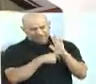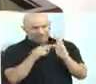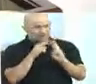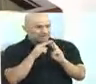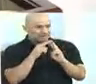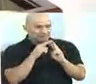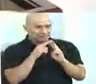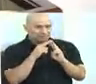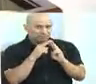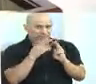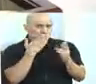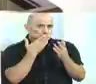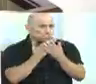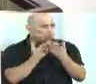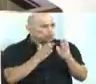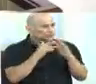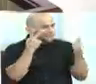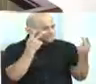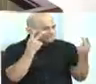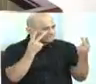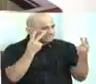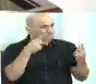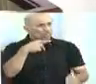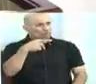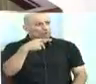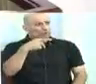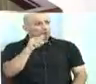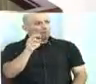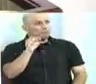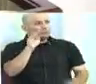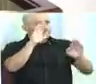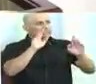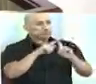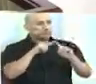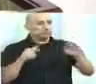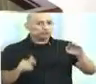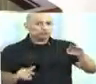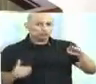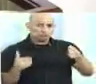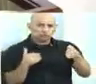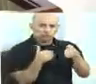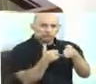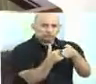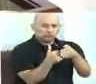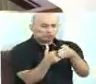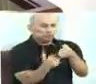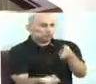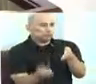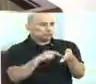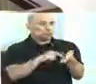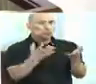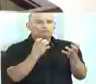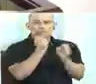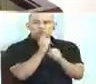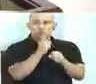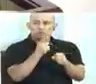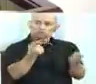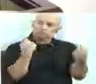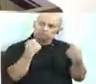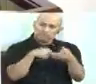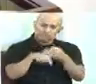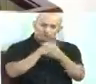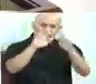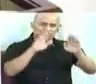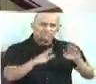a good source to see what we're doing from Palm Sunday all the way to the resurrection. But I want to make sure that you really join us next Sunday